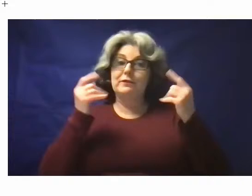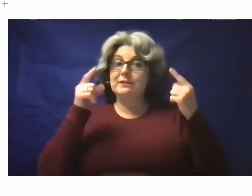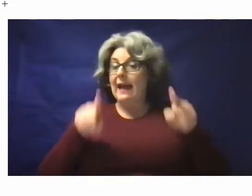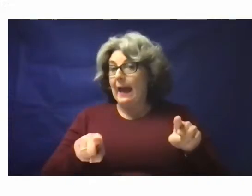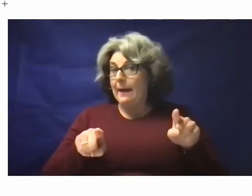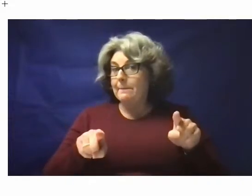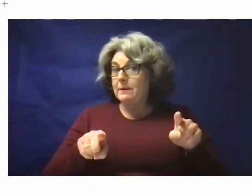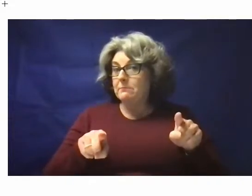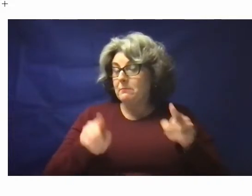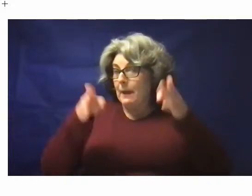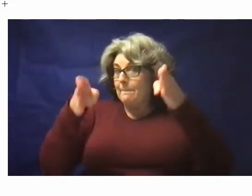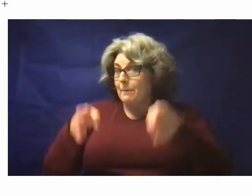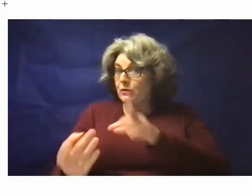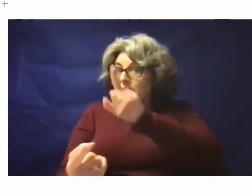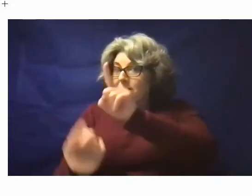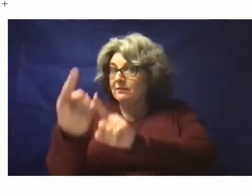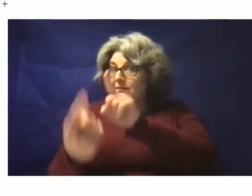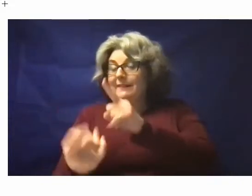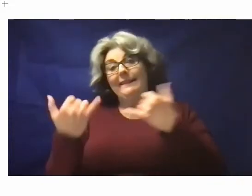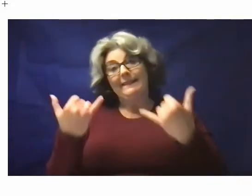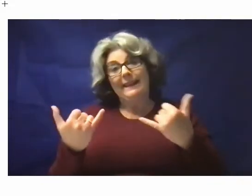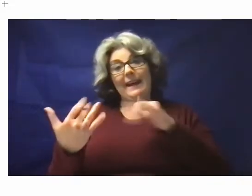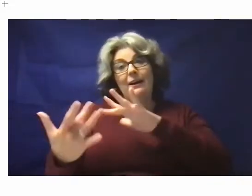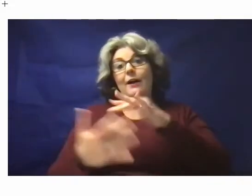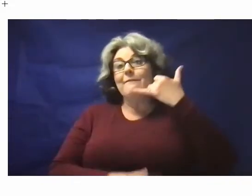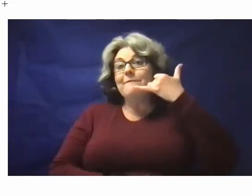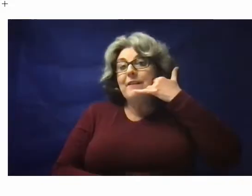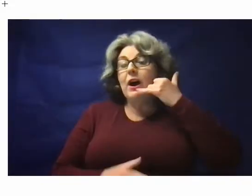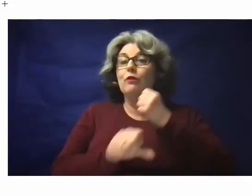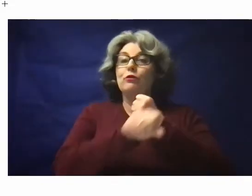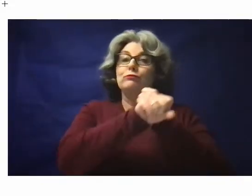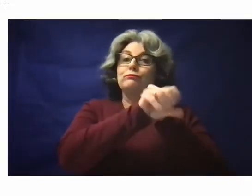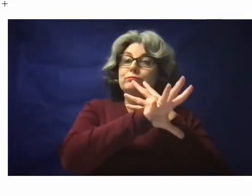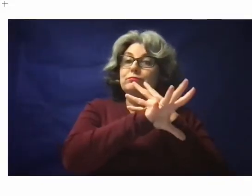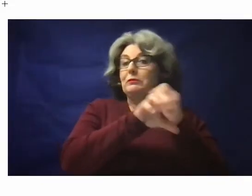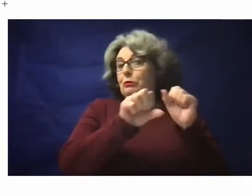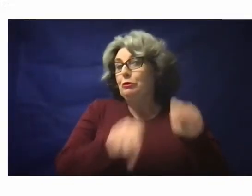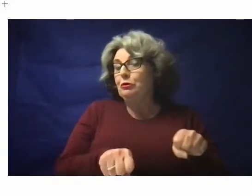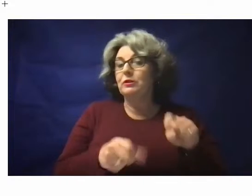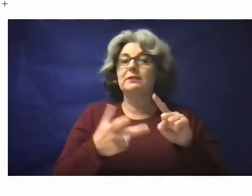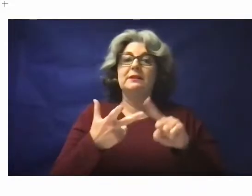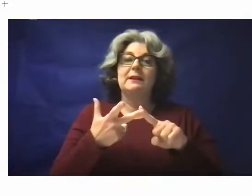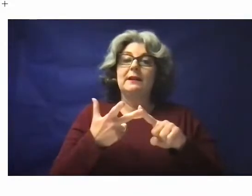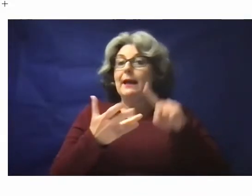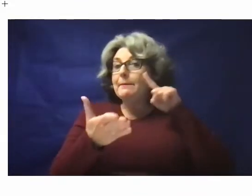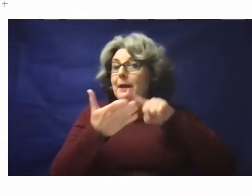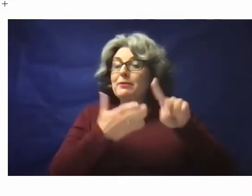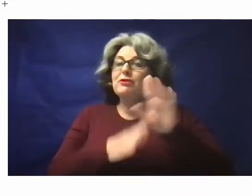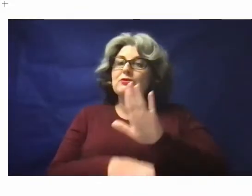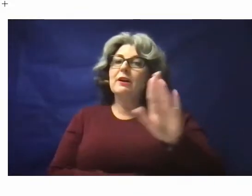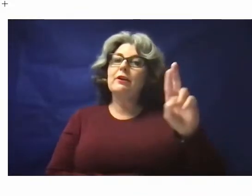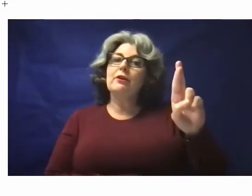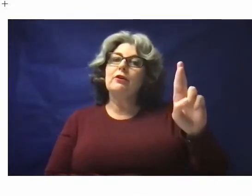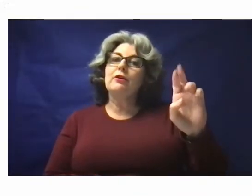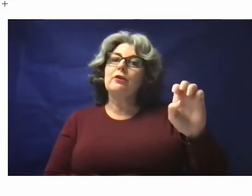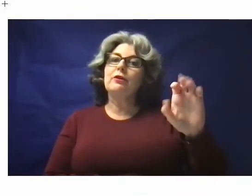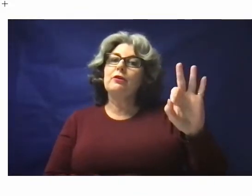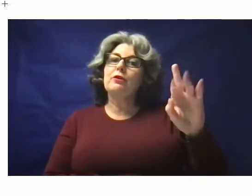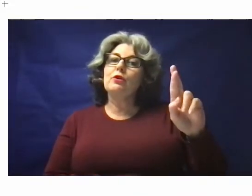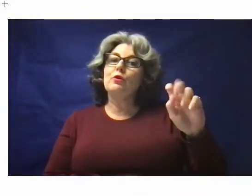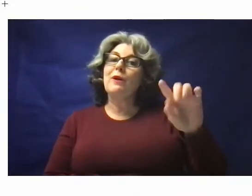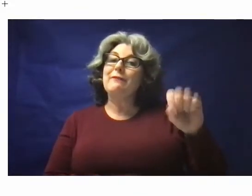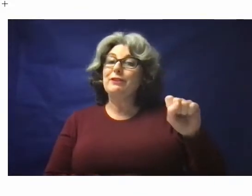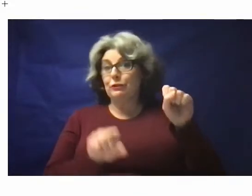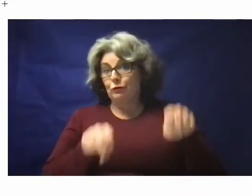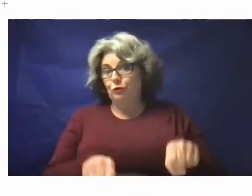be in person, but nowadays it could be by phone or video chat, and reference checks may be conducted. So now